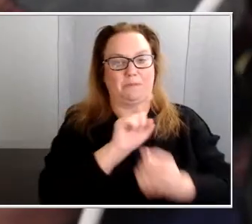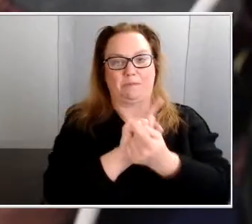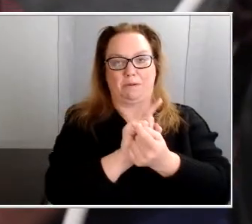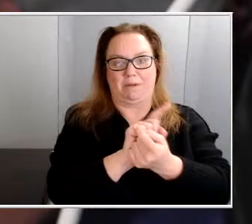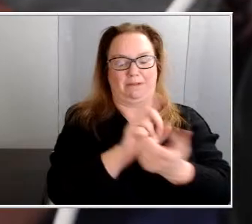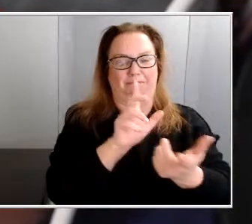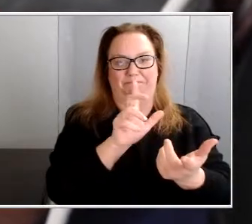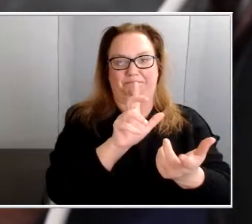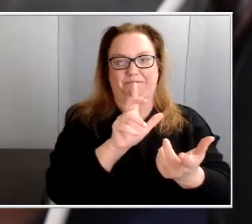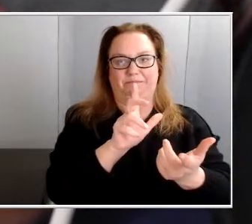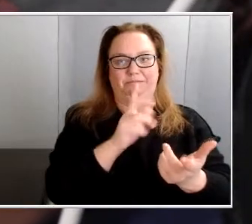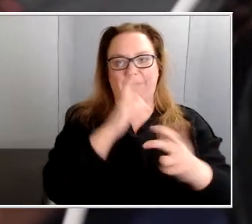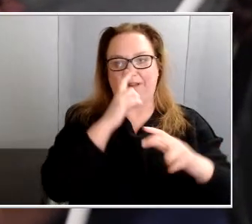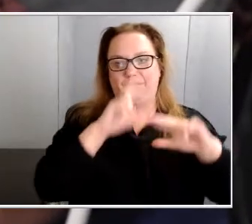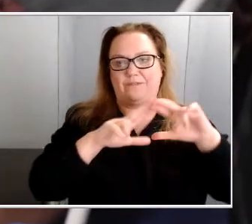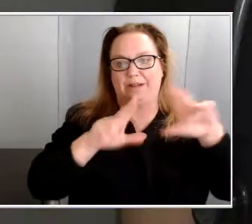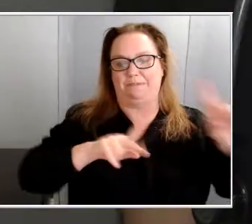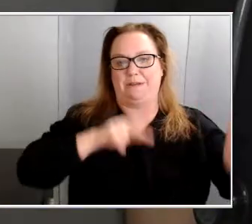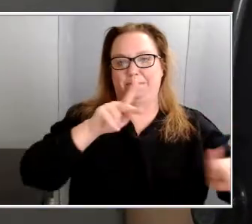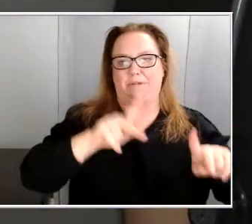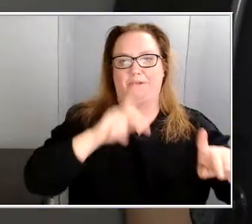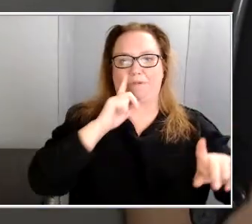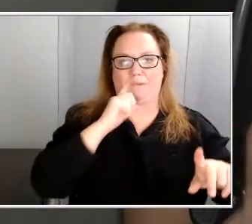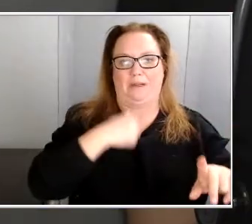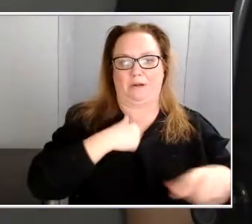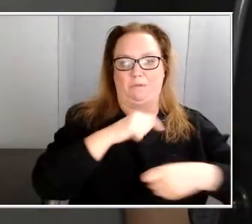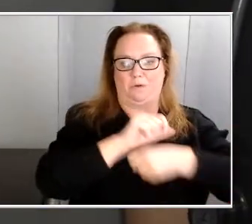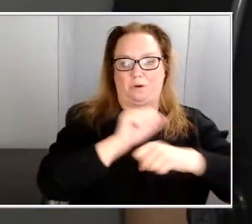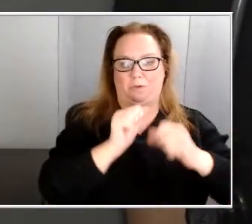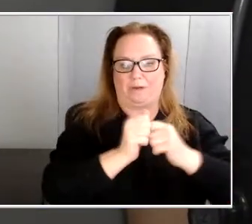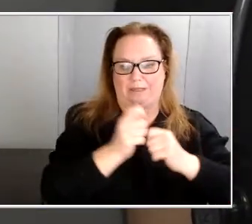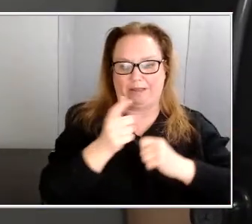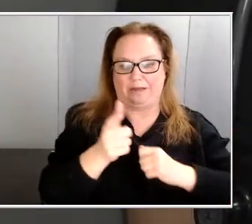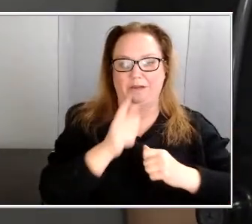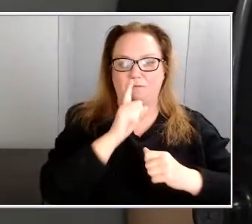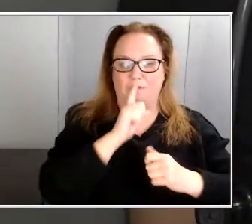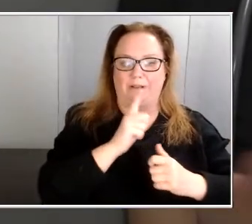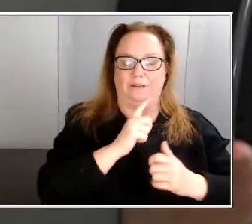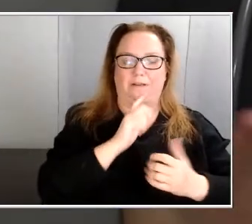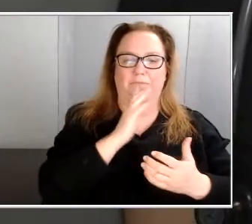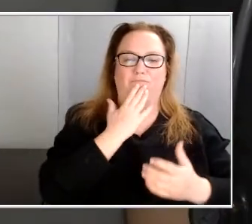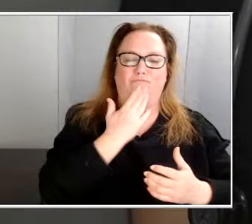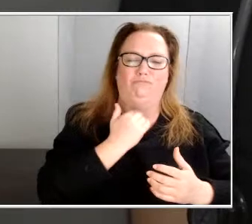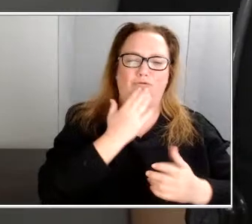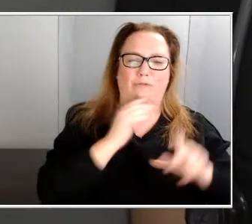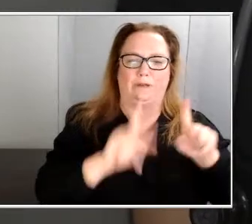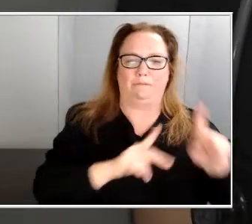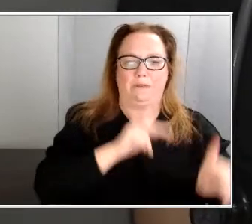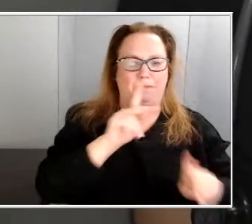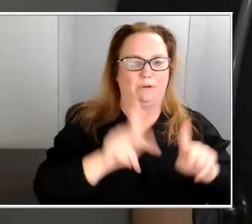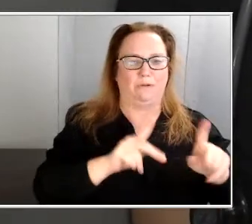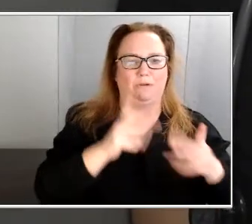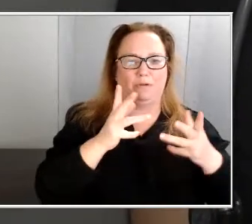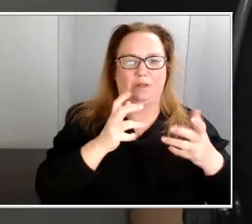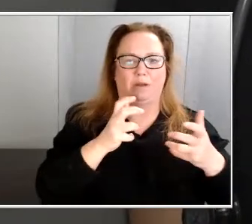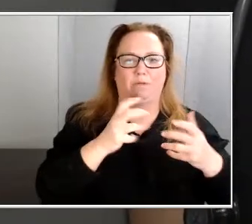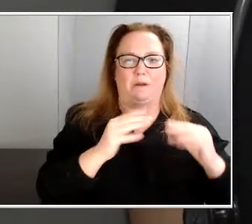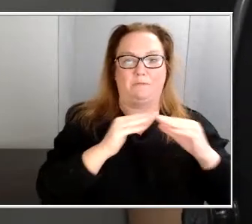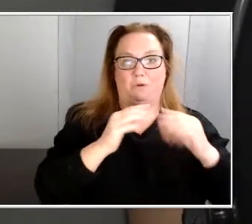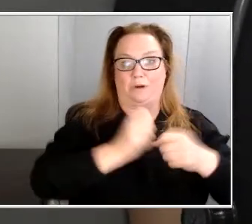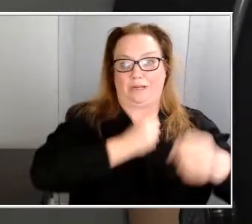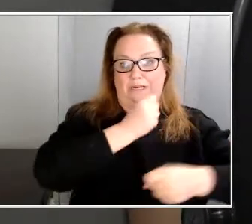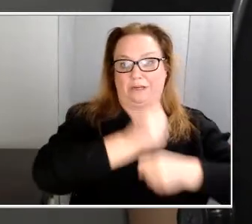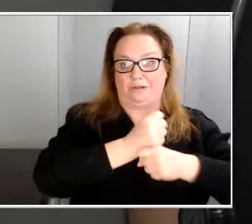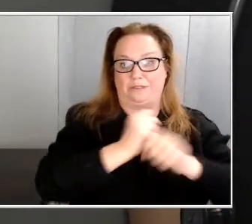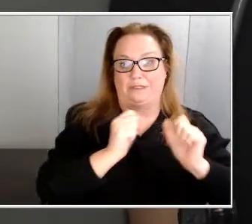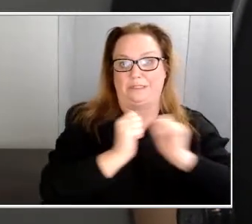are going to be fun people for me to work with, but also just genuine people, and they wanted more years. The big thing, they wanted more years